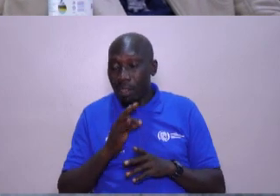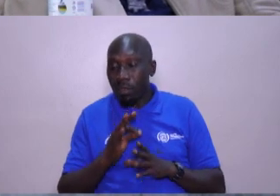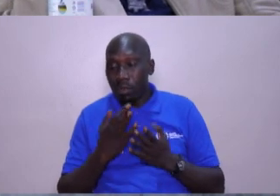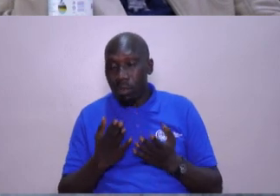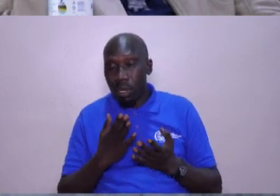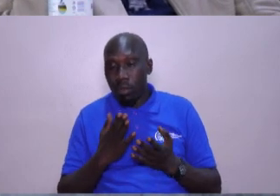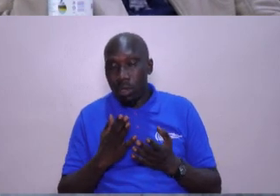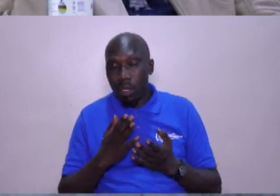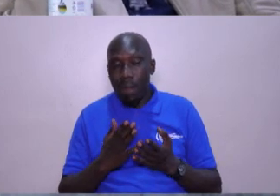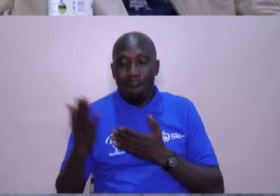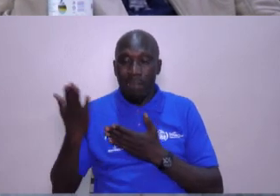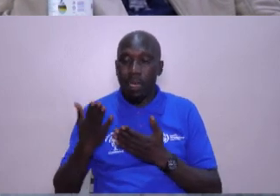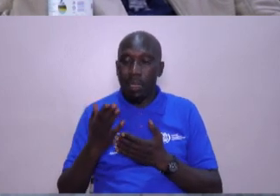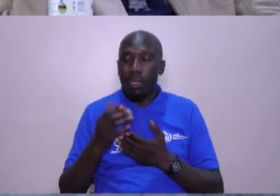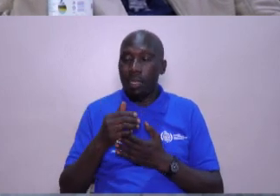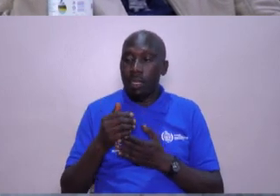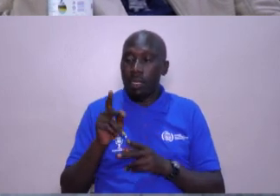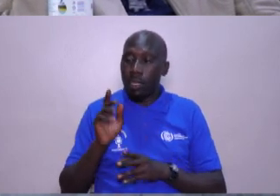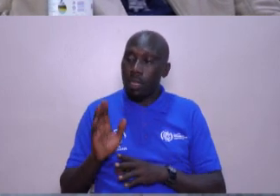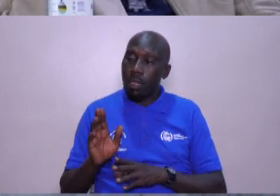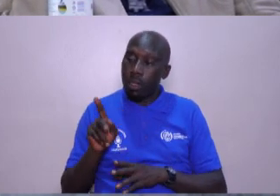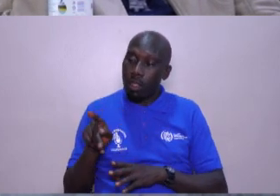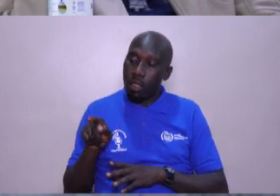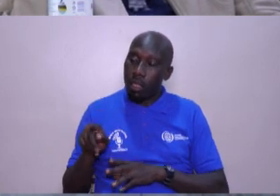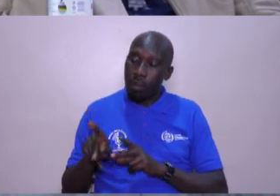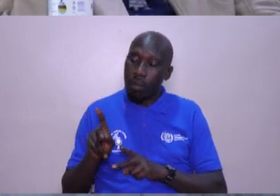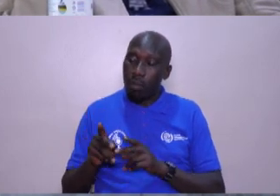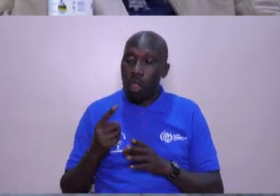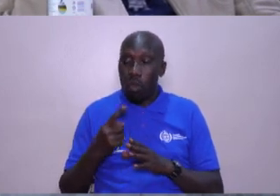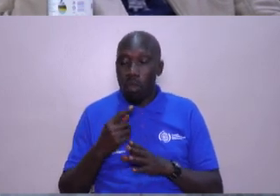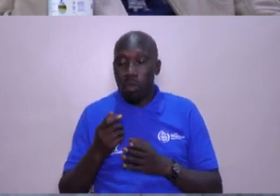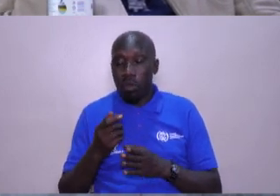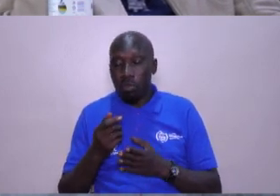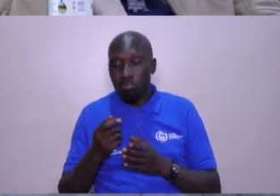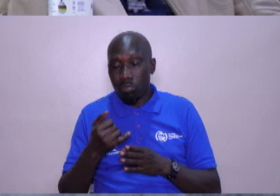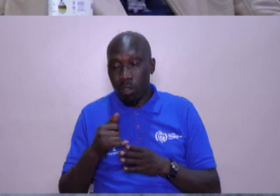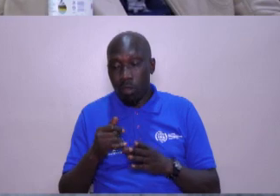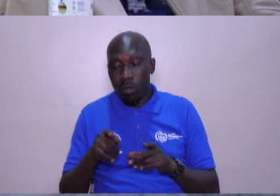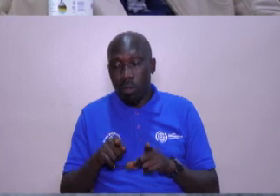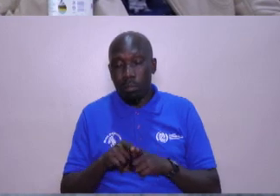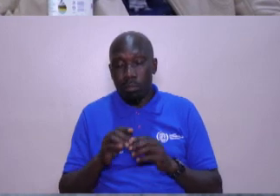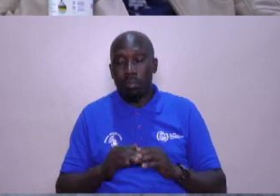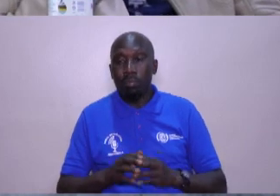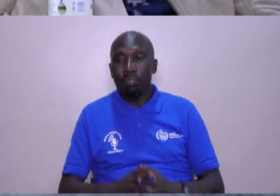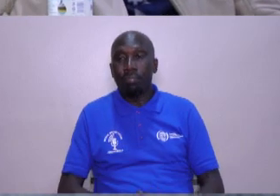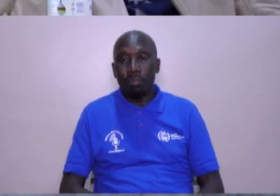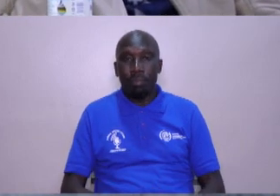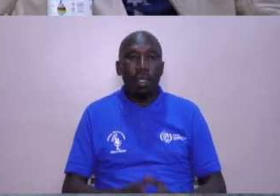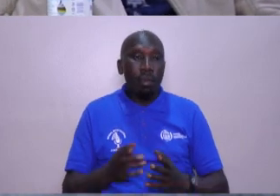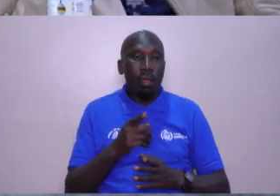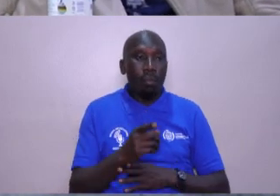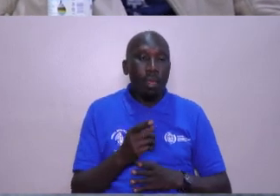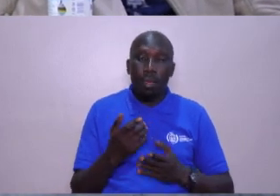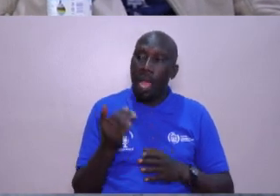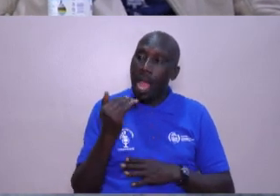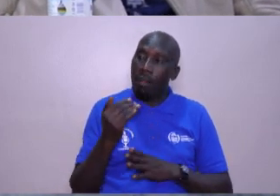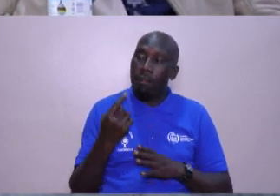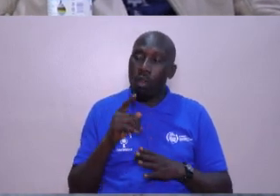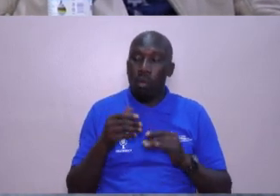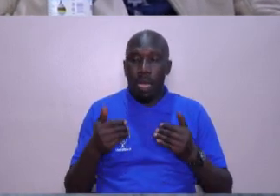from? And who's going to cater for them at the end? Maybe just for